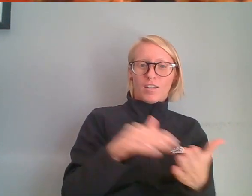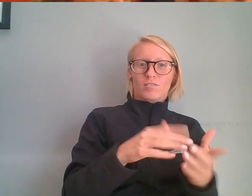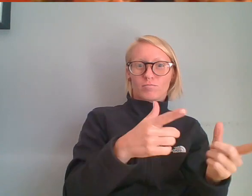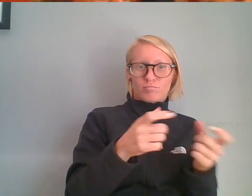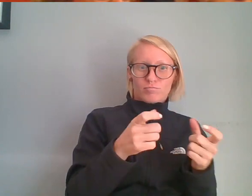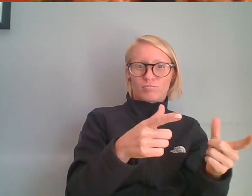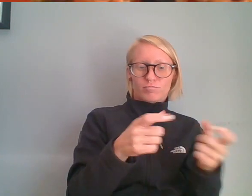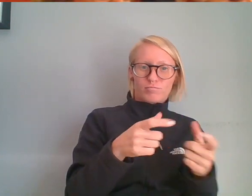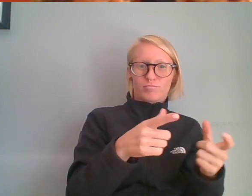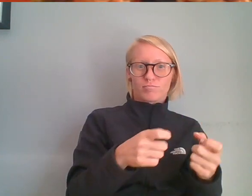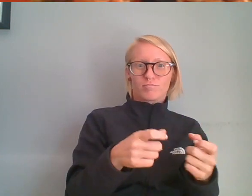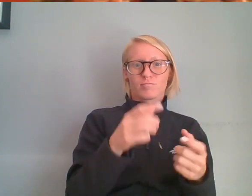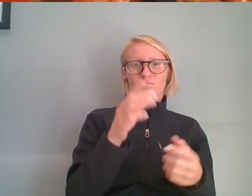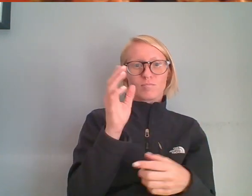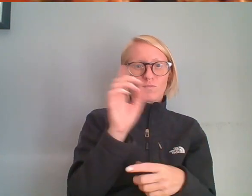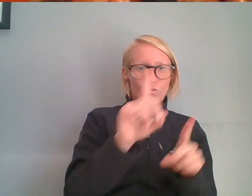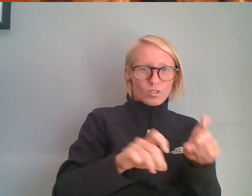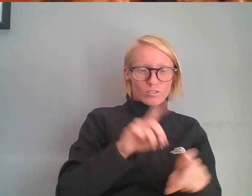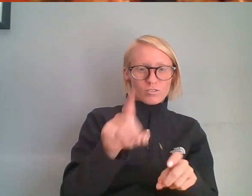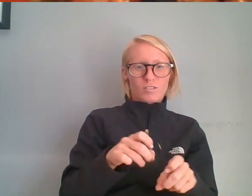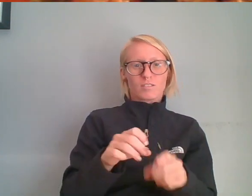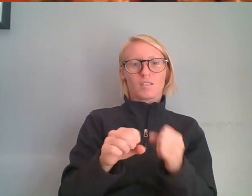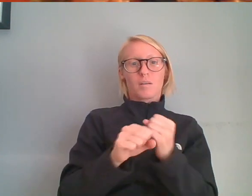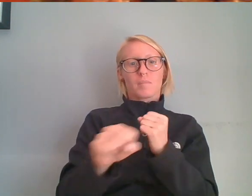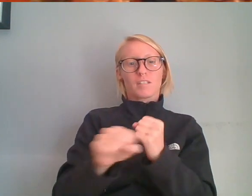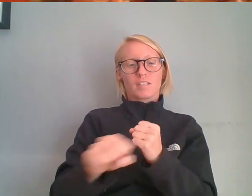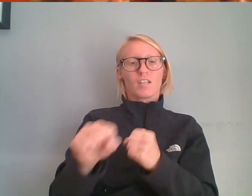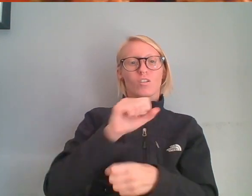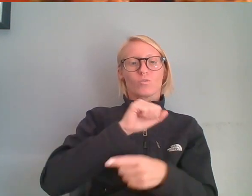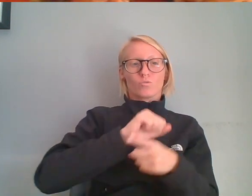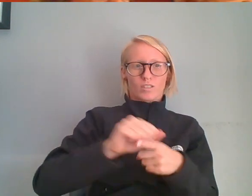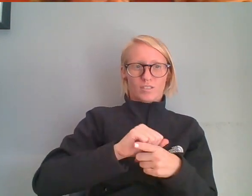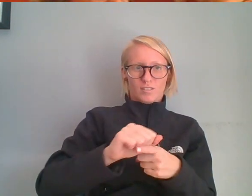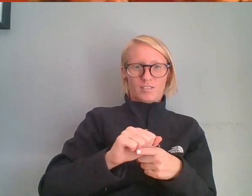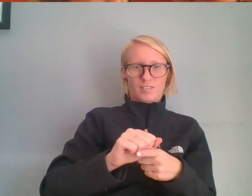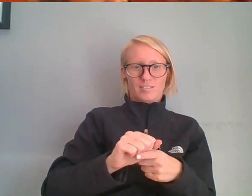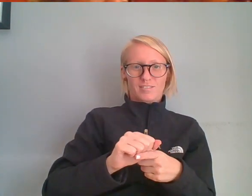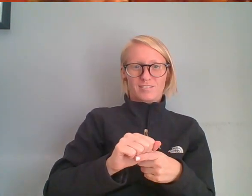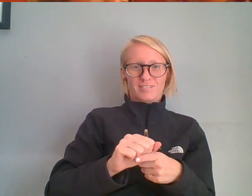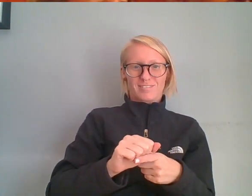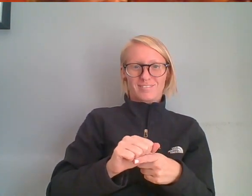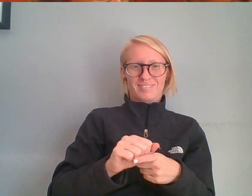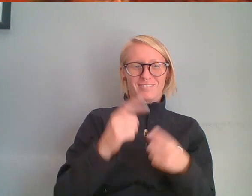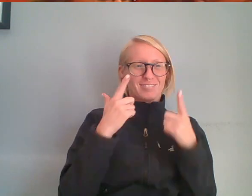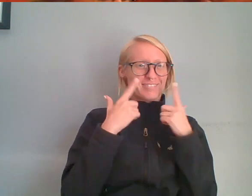questions of people who have been through media training. Yes. So